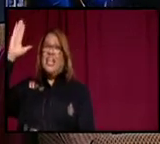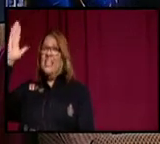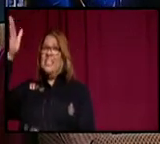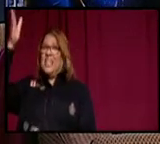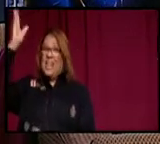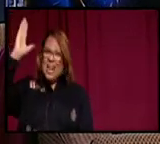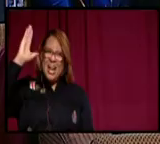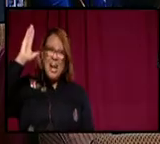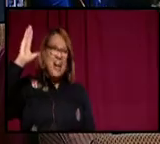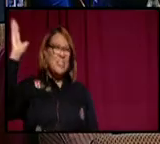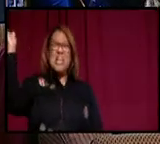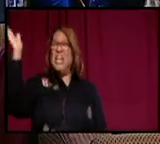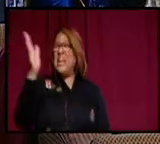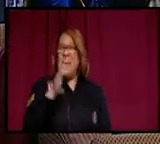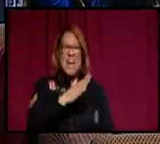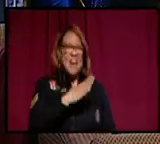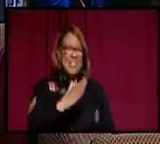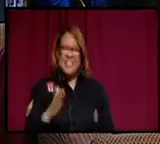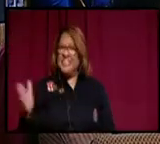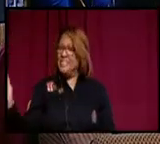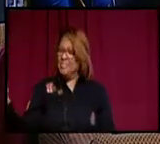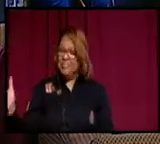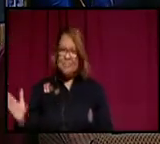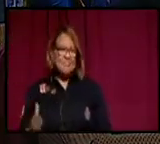Yes. We'll never be defeated.